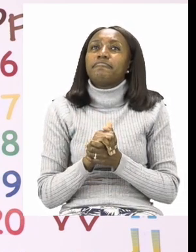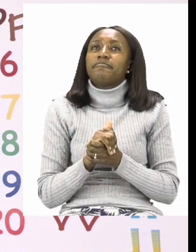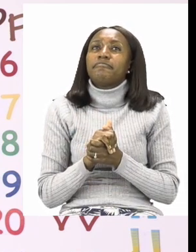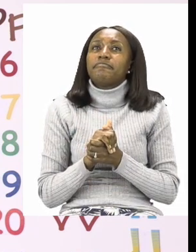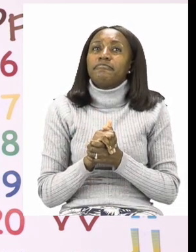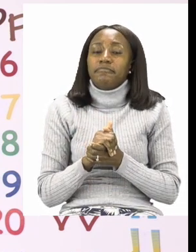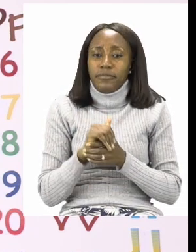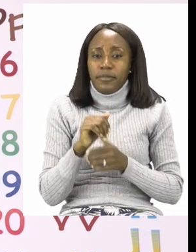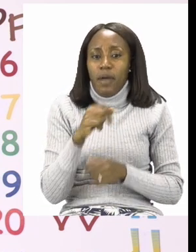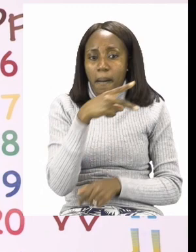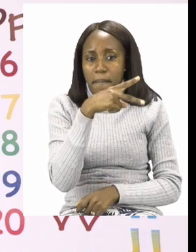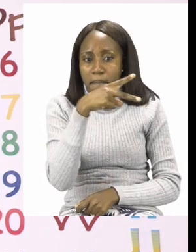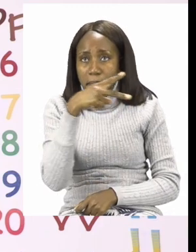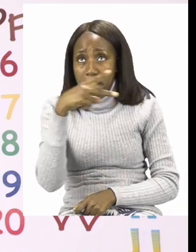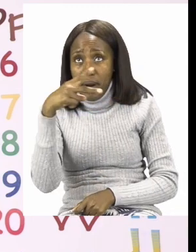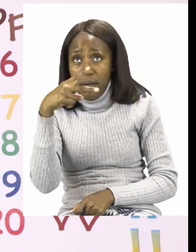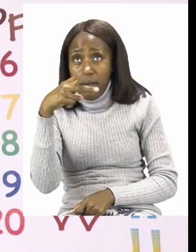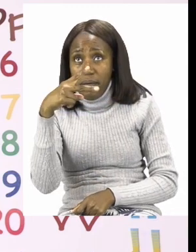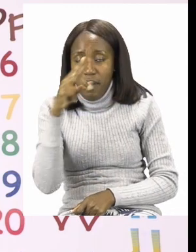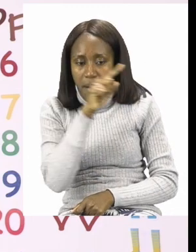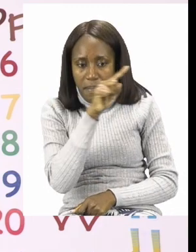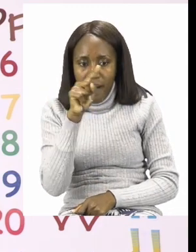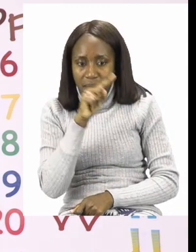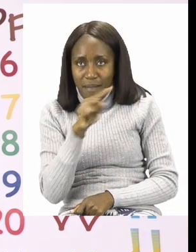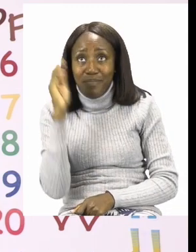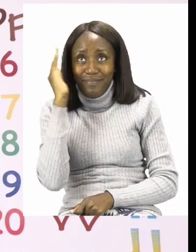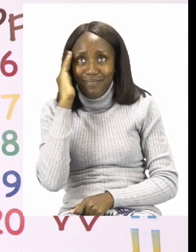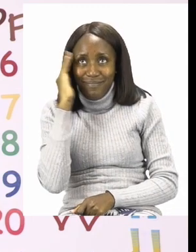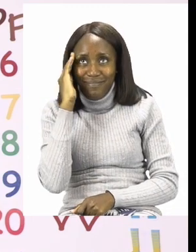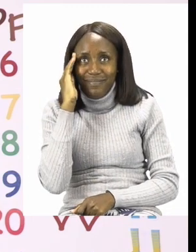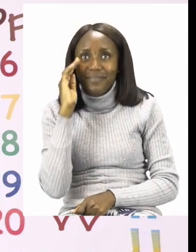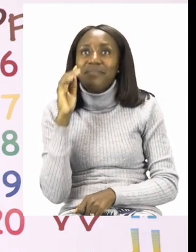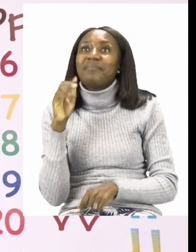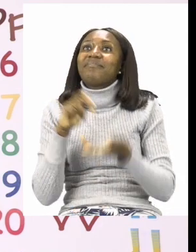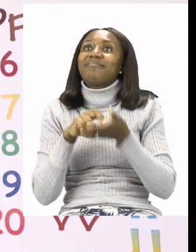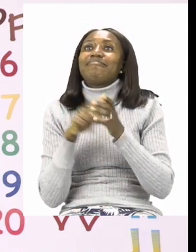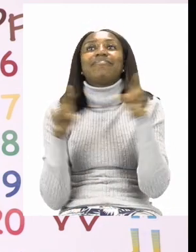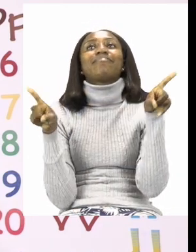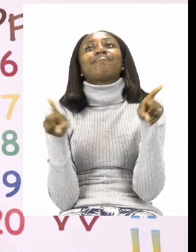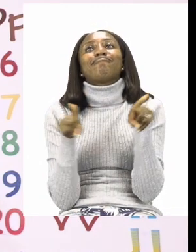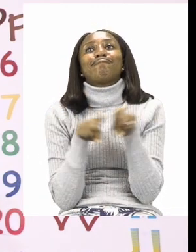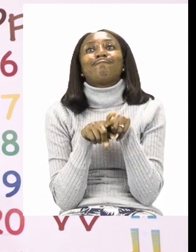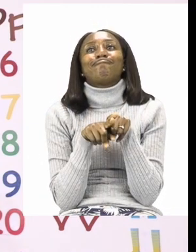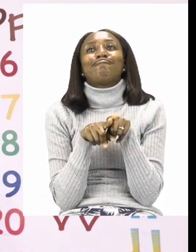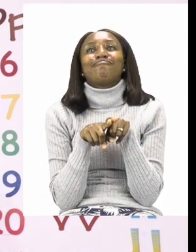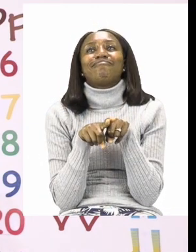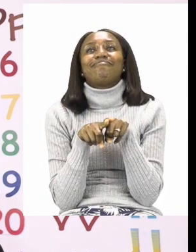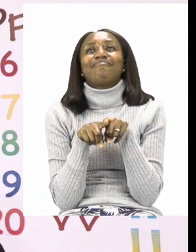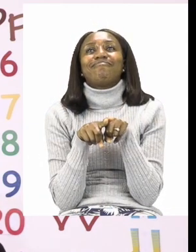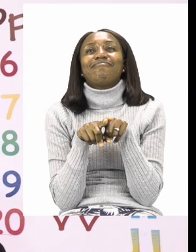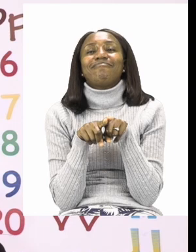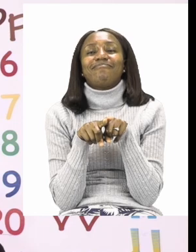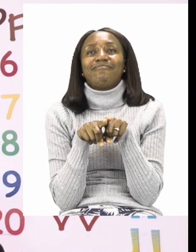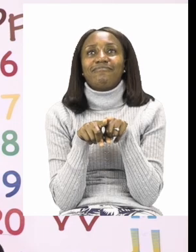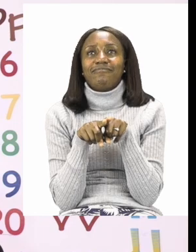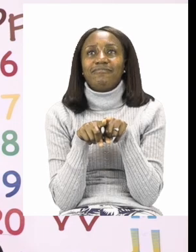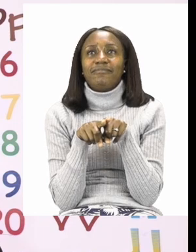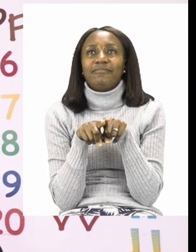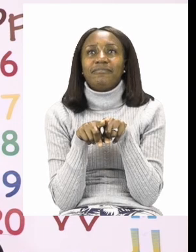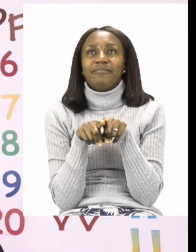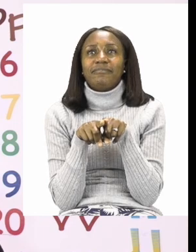then the next one, which I think you are more familiar with, is our equals to